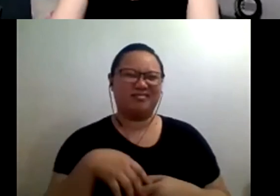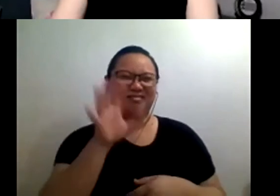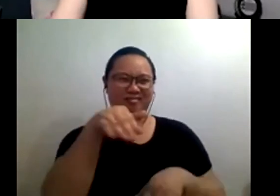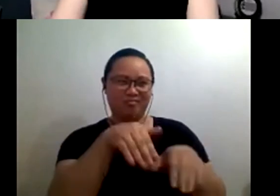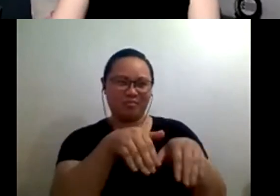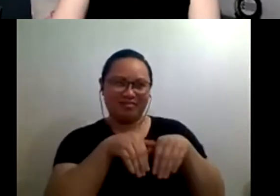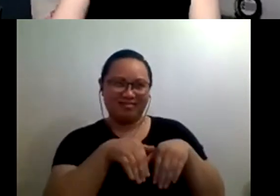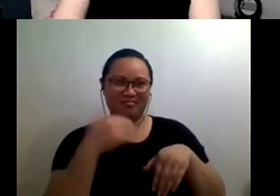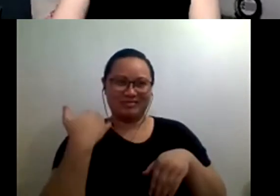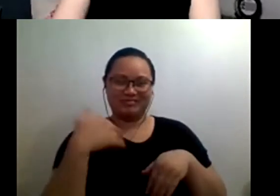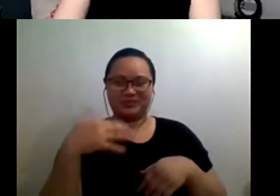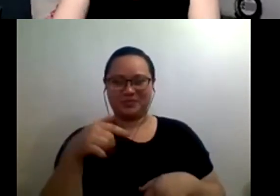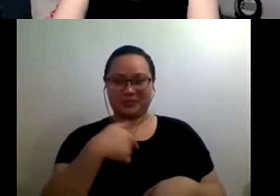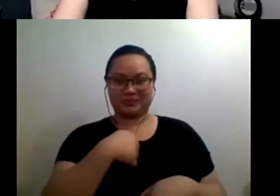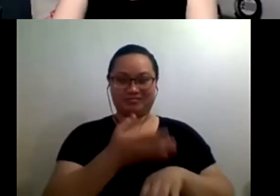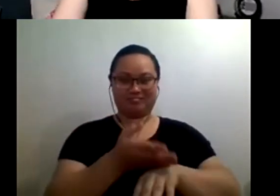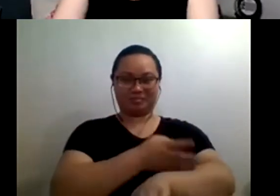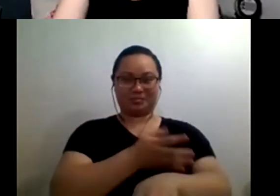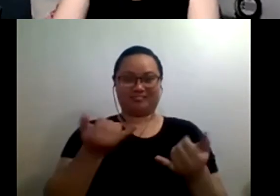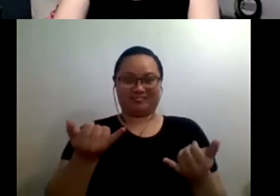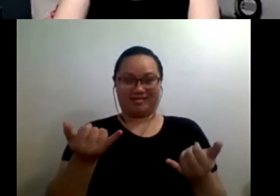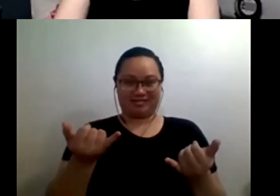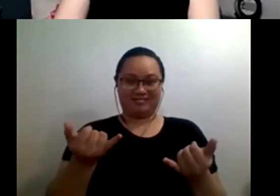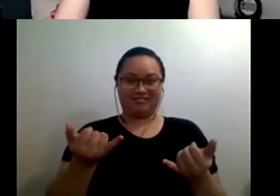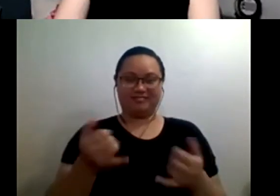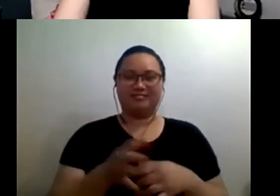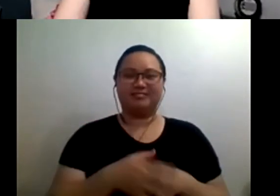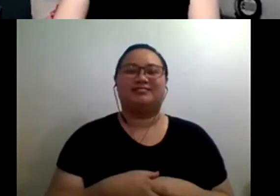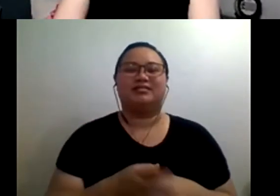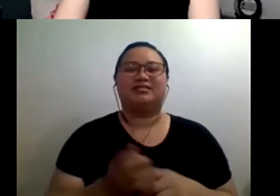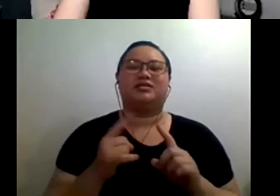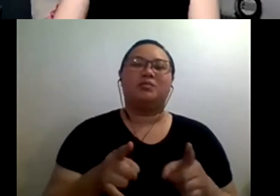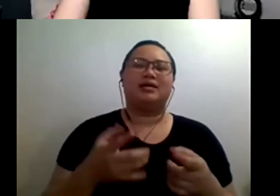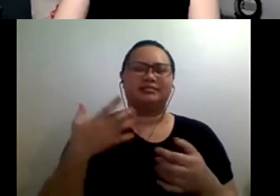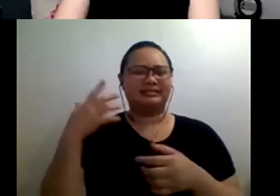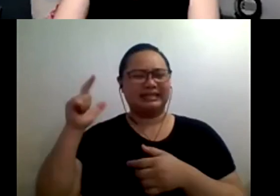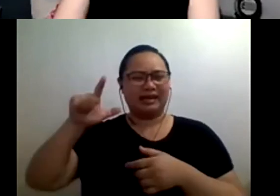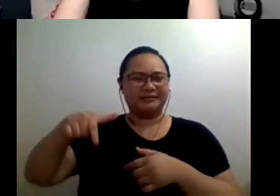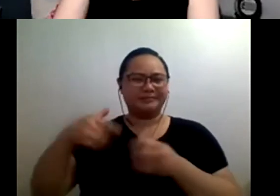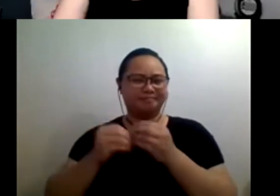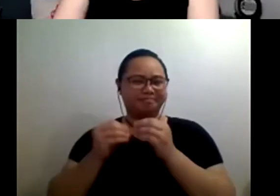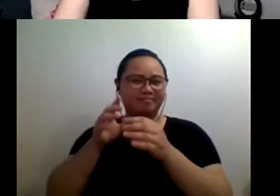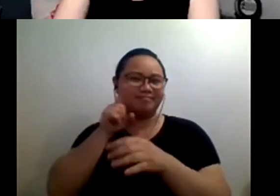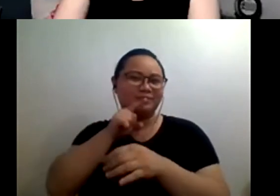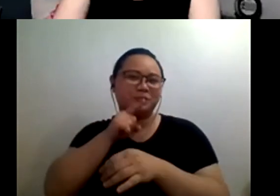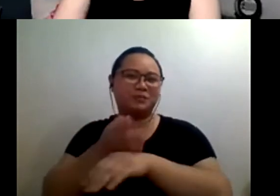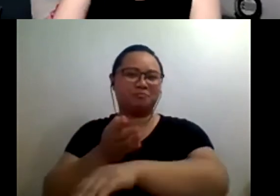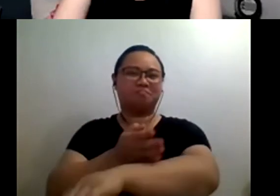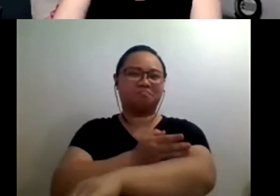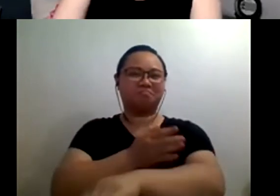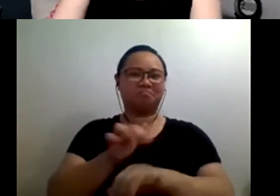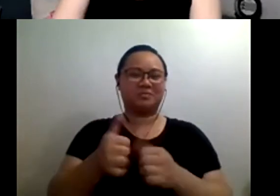very quiet before. But, I mean, magbabago tayo ng paraan ng pagsalita as we go through life,